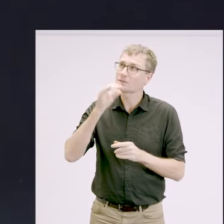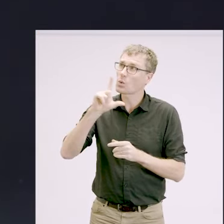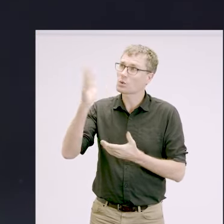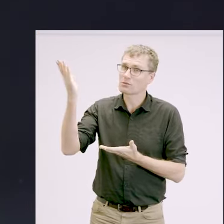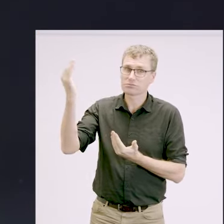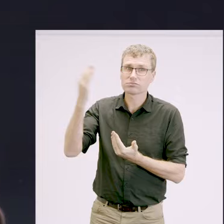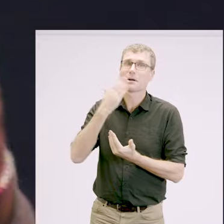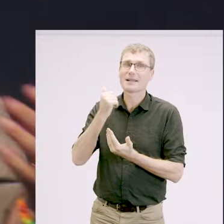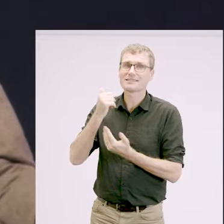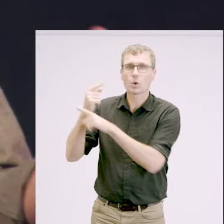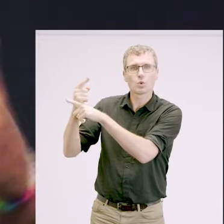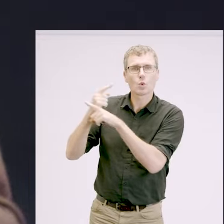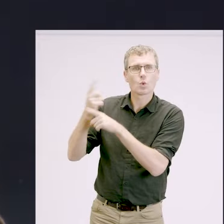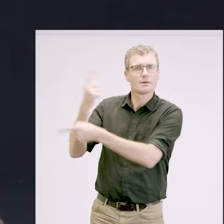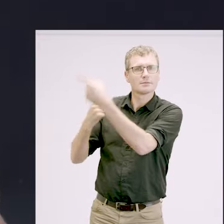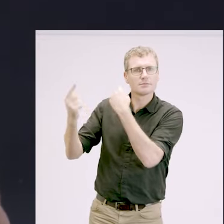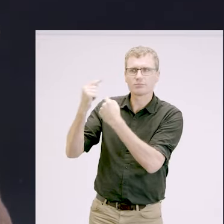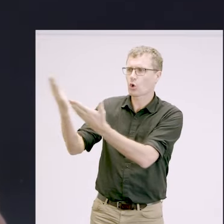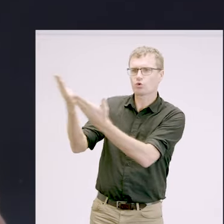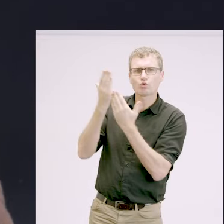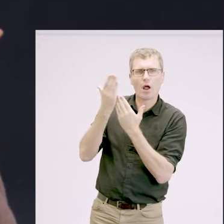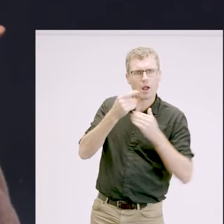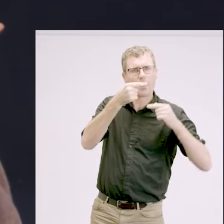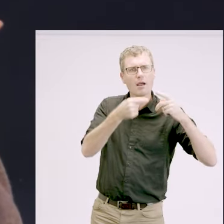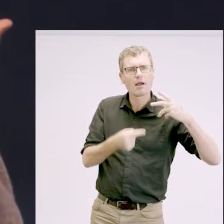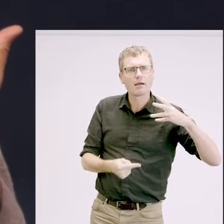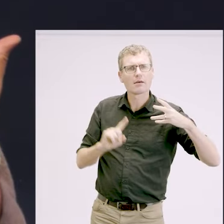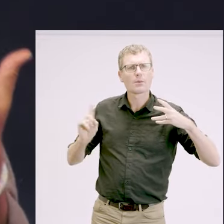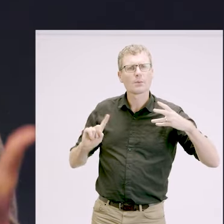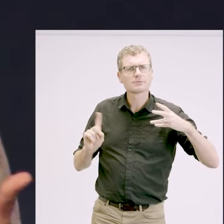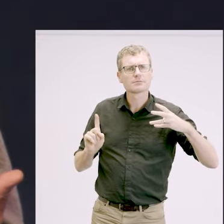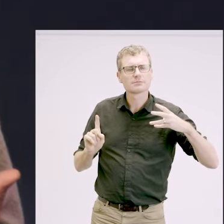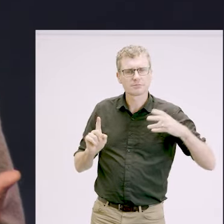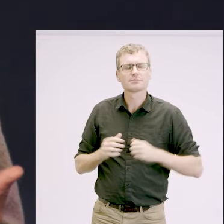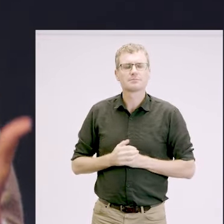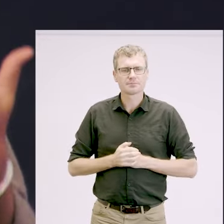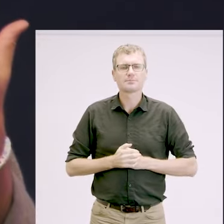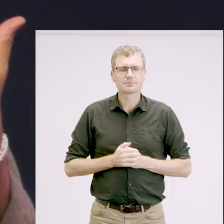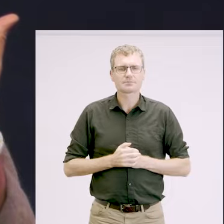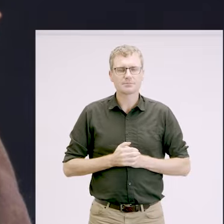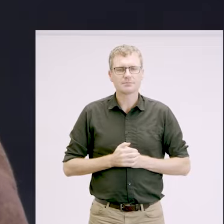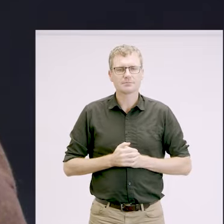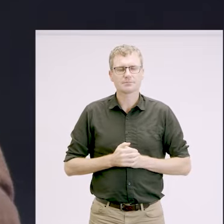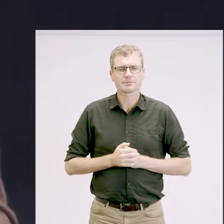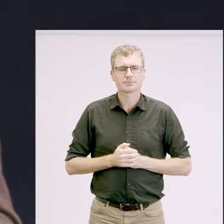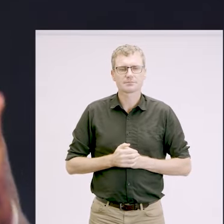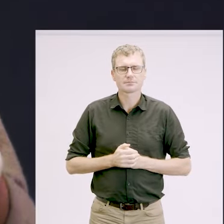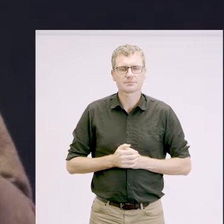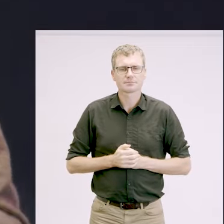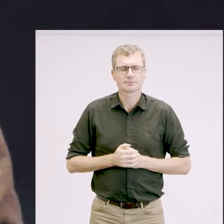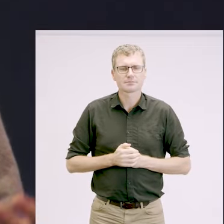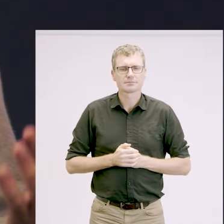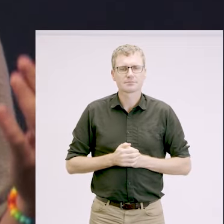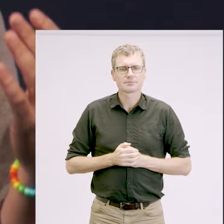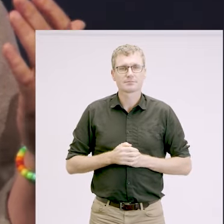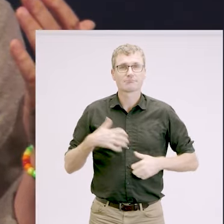Daniel and ask the Lord to speak to us. Are there things that he would want to highlight that come to